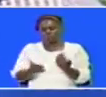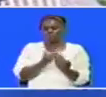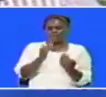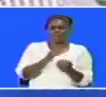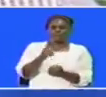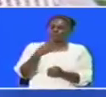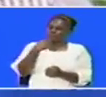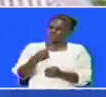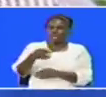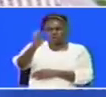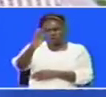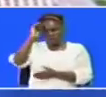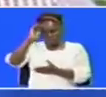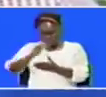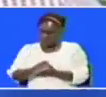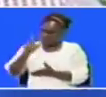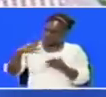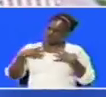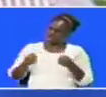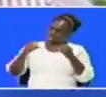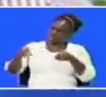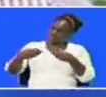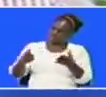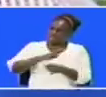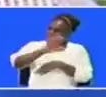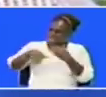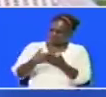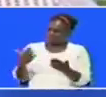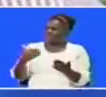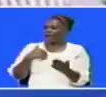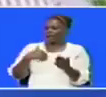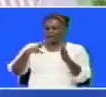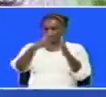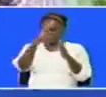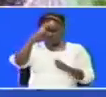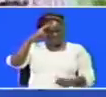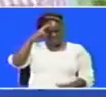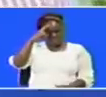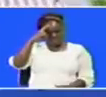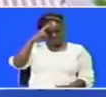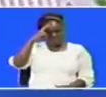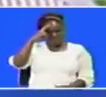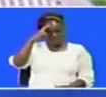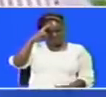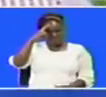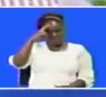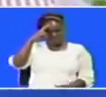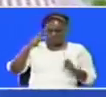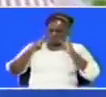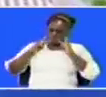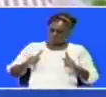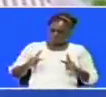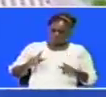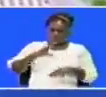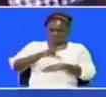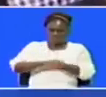know, you tell God, yes, we believe you, you're a healer, but everything has a reason. So at the end of the day, we'll be at peace and we'll get